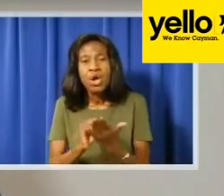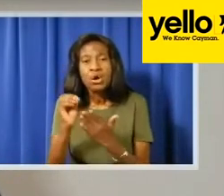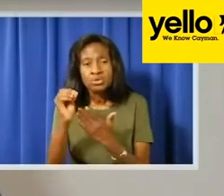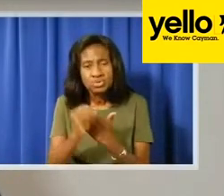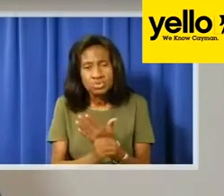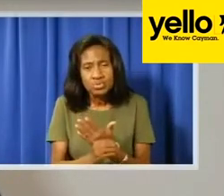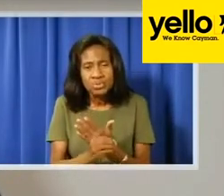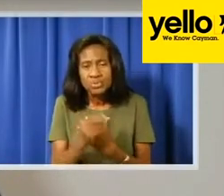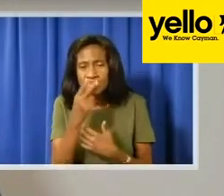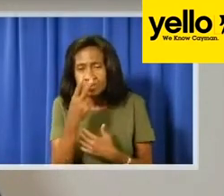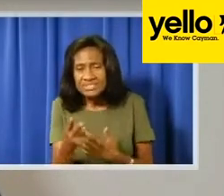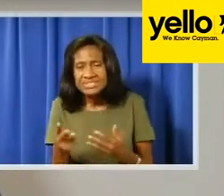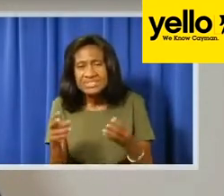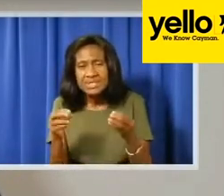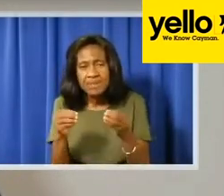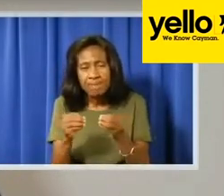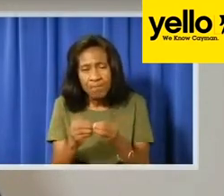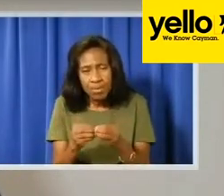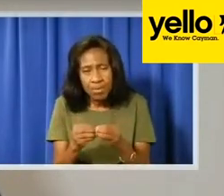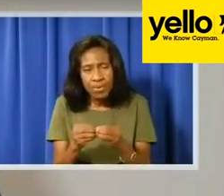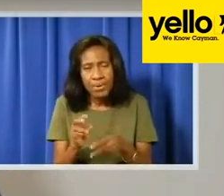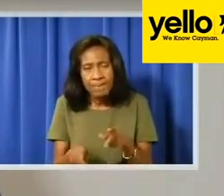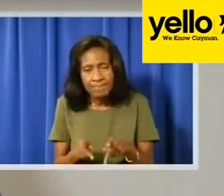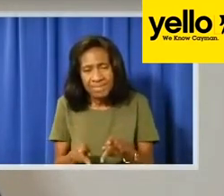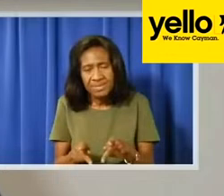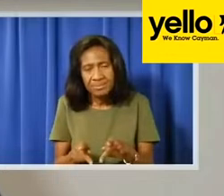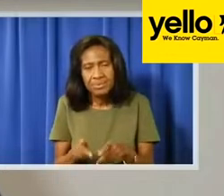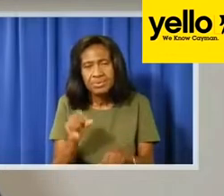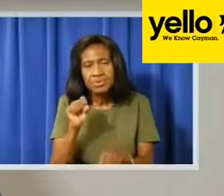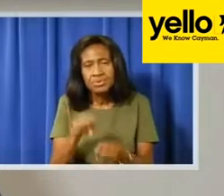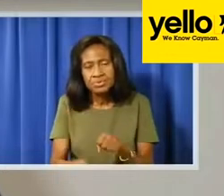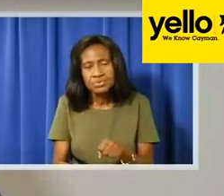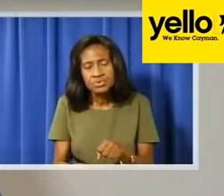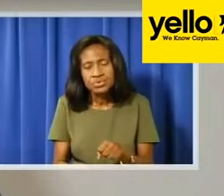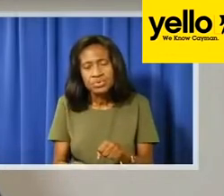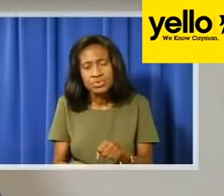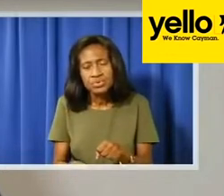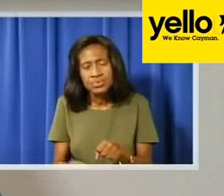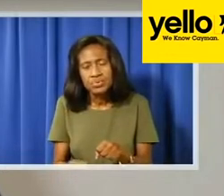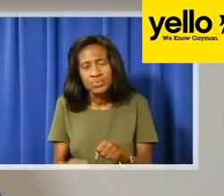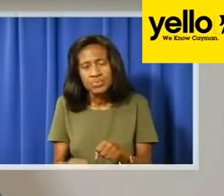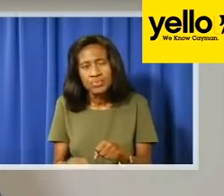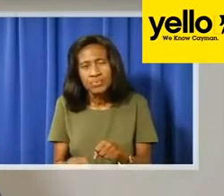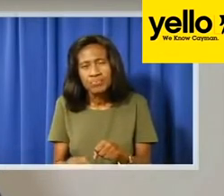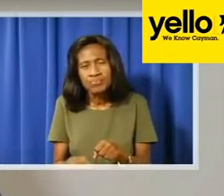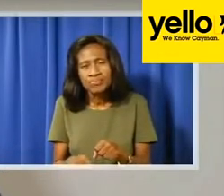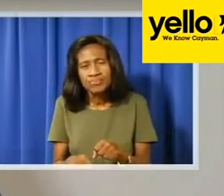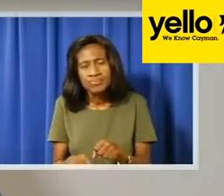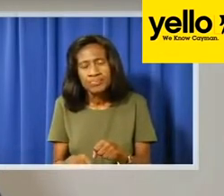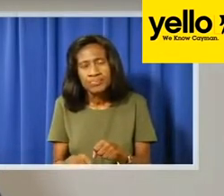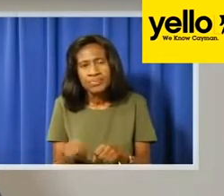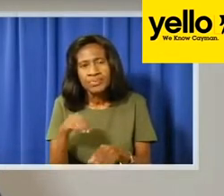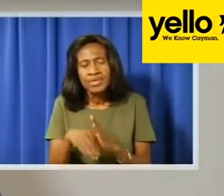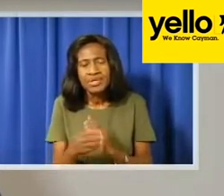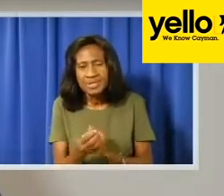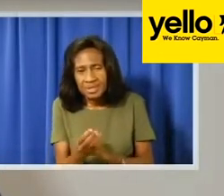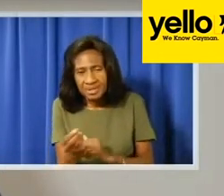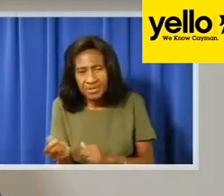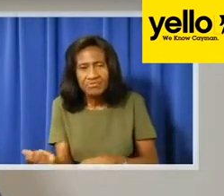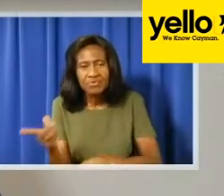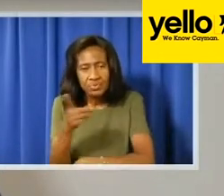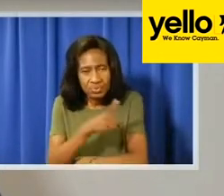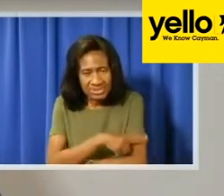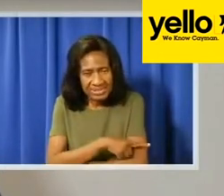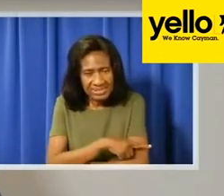and FDA approval as well. So in very short days, and I'll definitely keep all of you in the